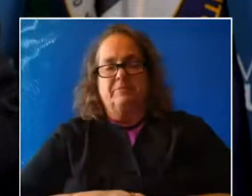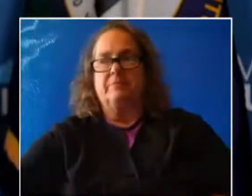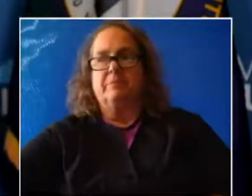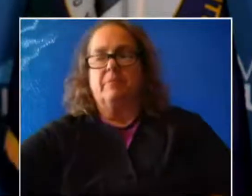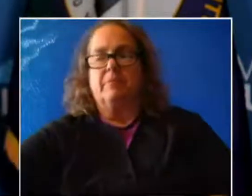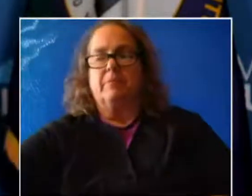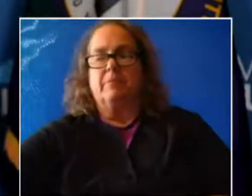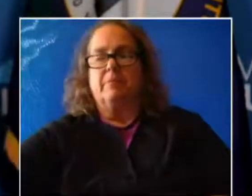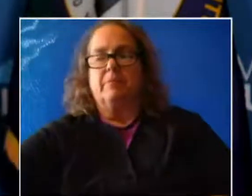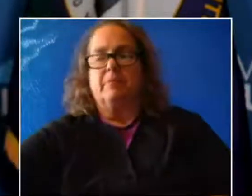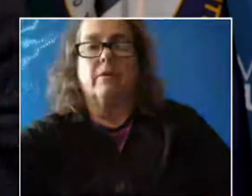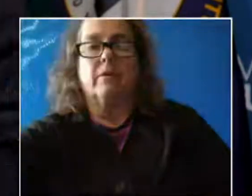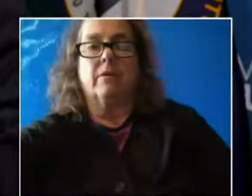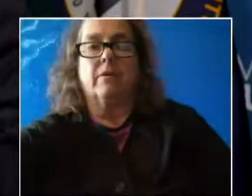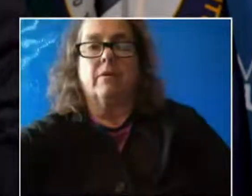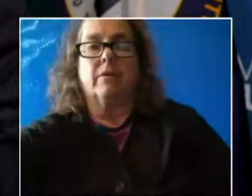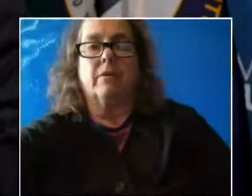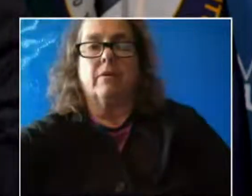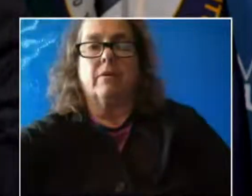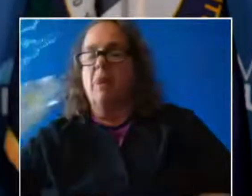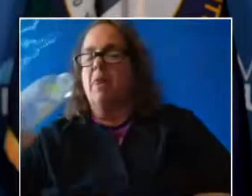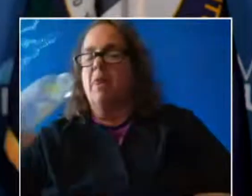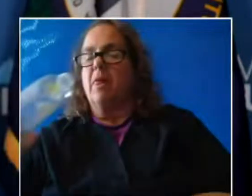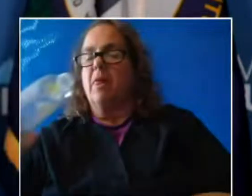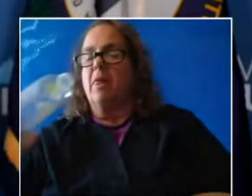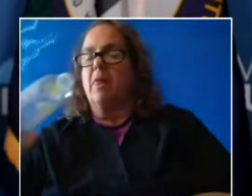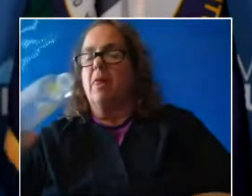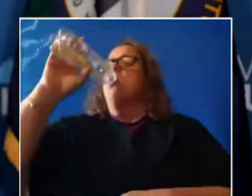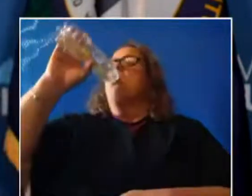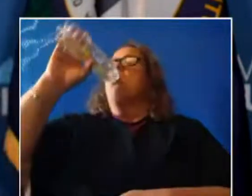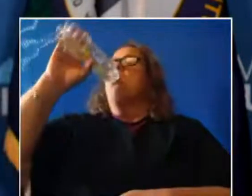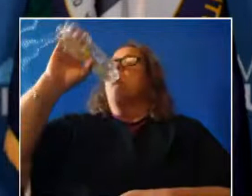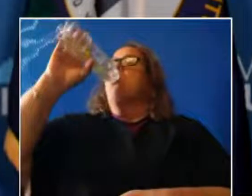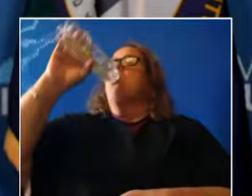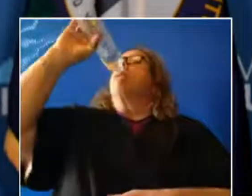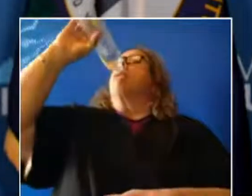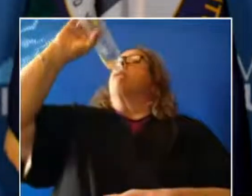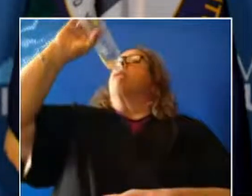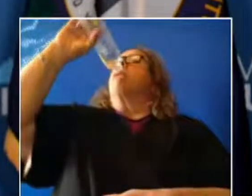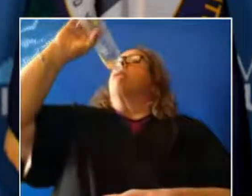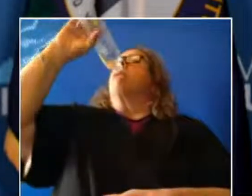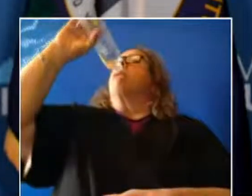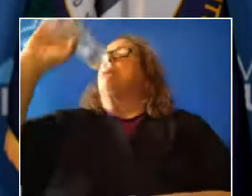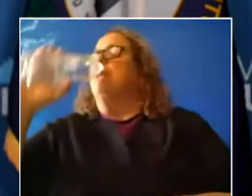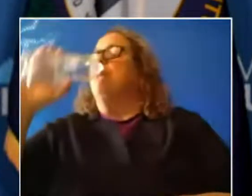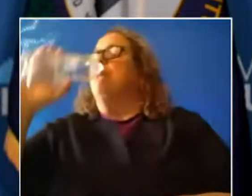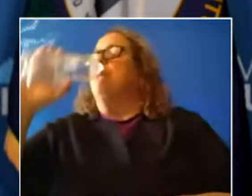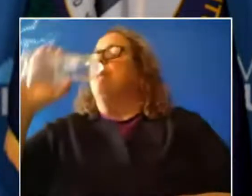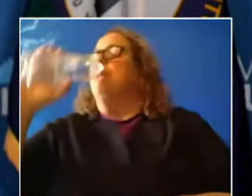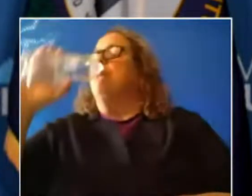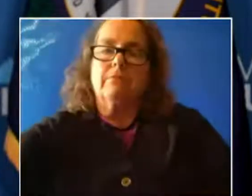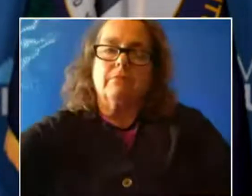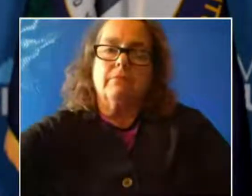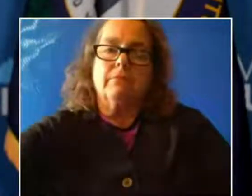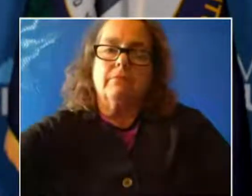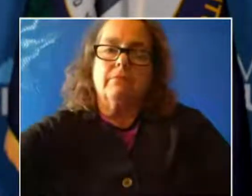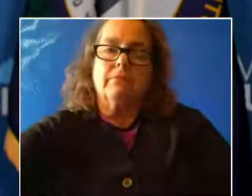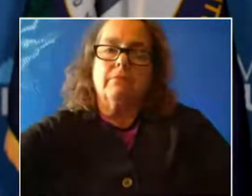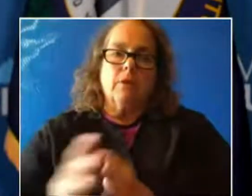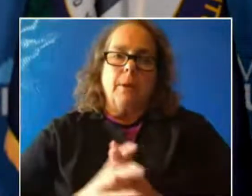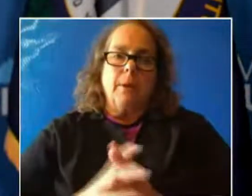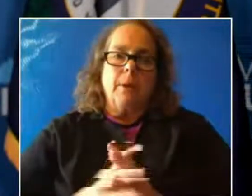He's coming. Go ahead. Okay. I've seen that some state health agencies have